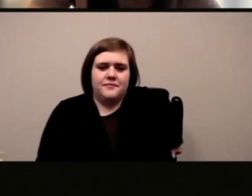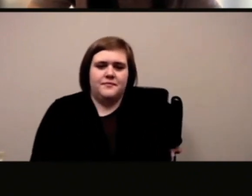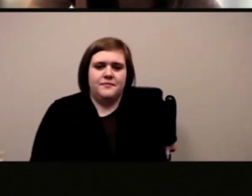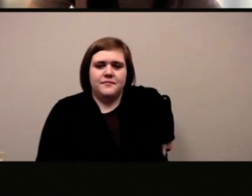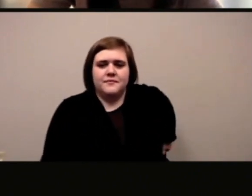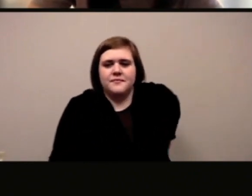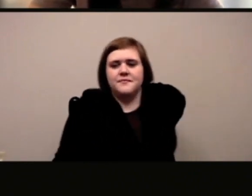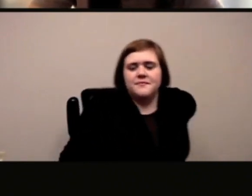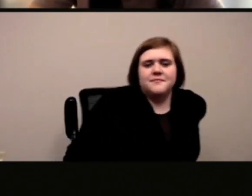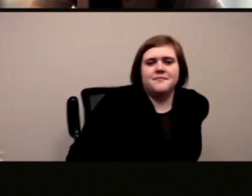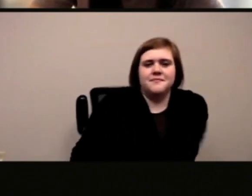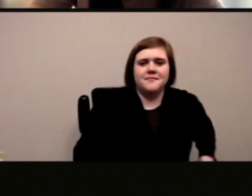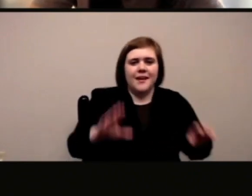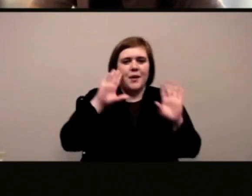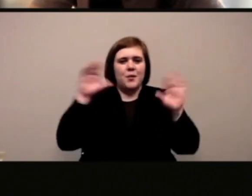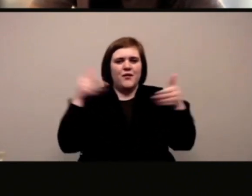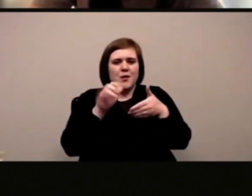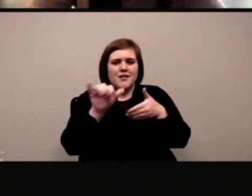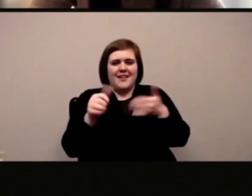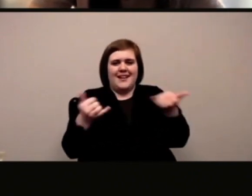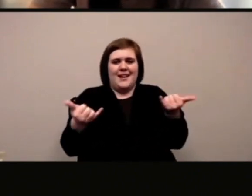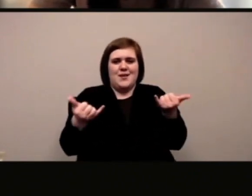I will get on that now.